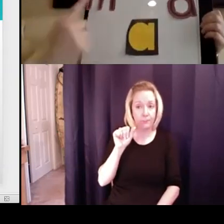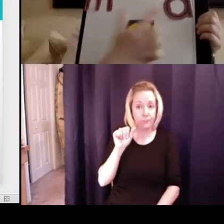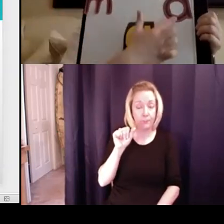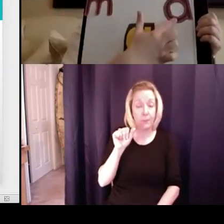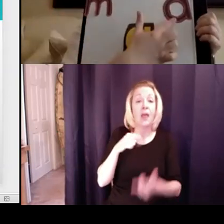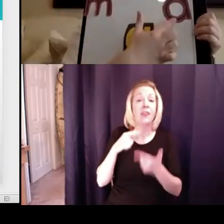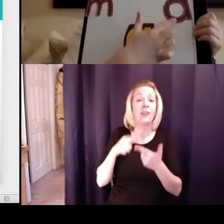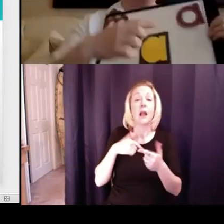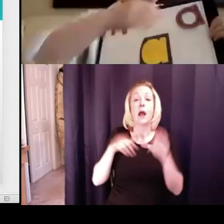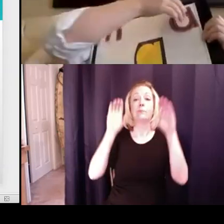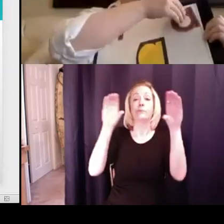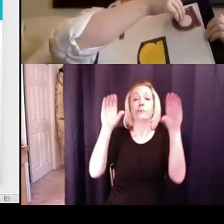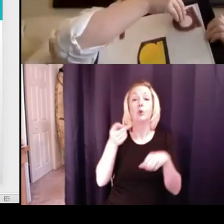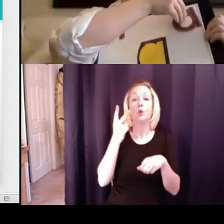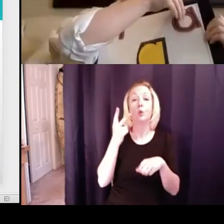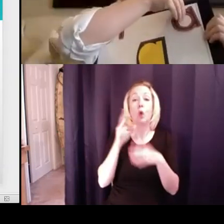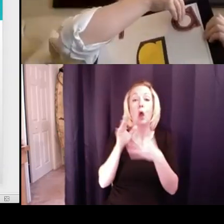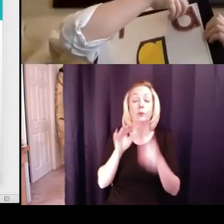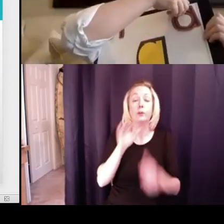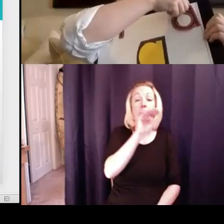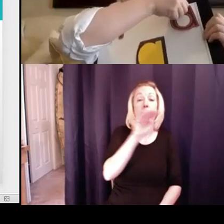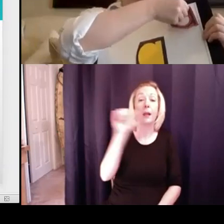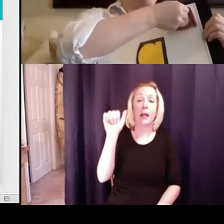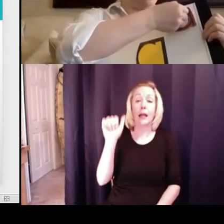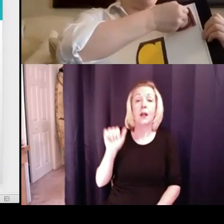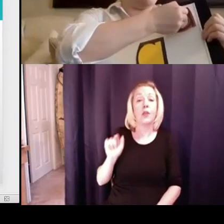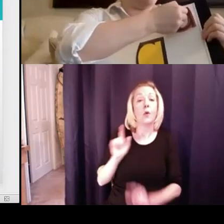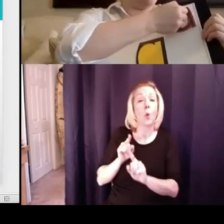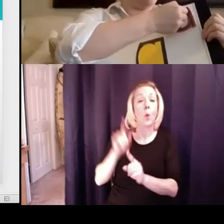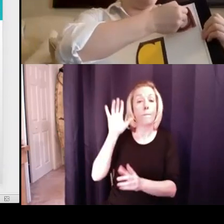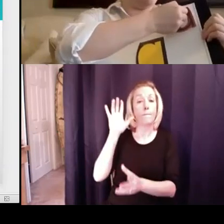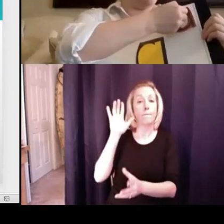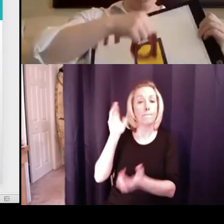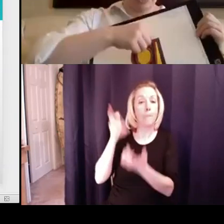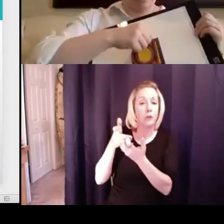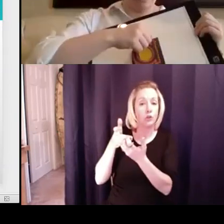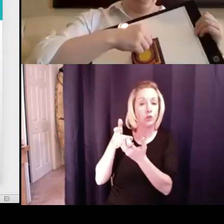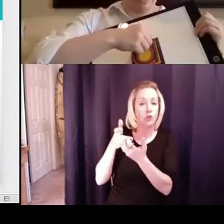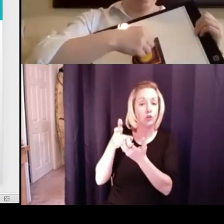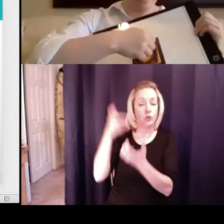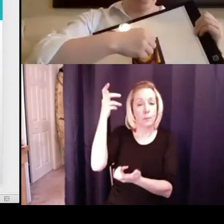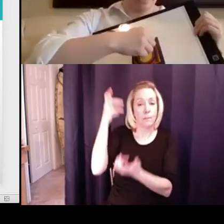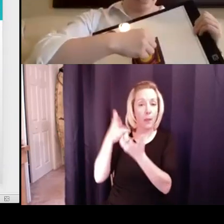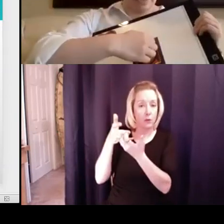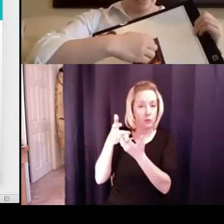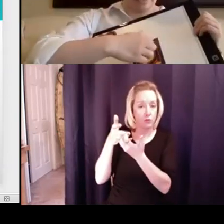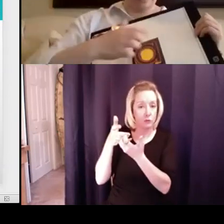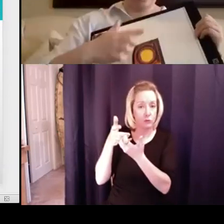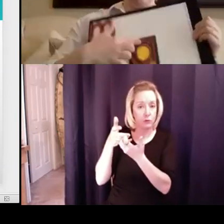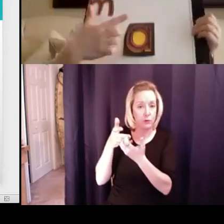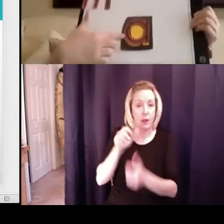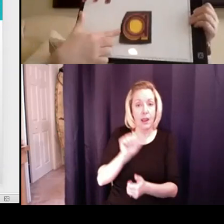have M and A up here, and we're working on then finding the one that matches with our shape, right? So this